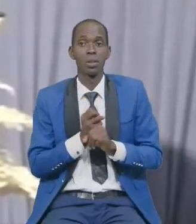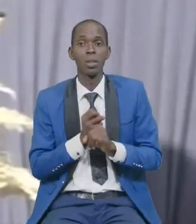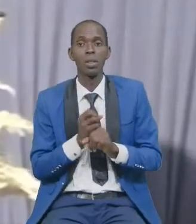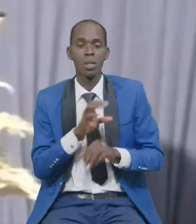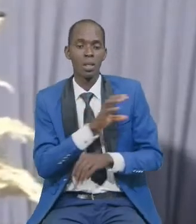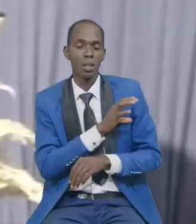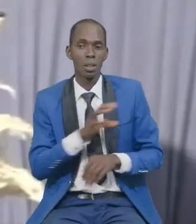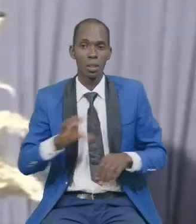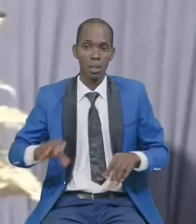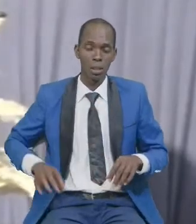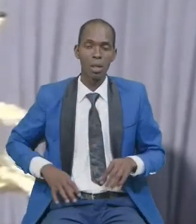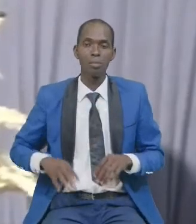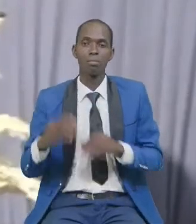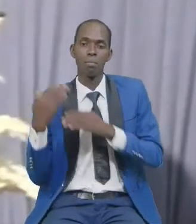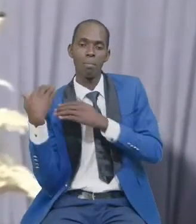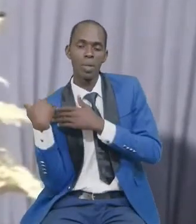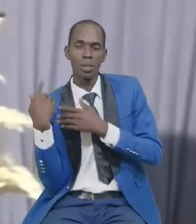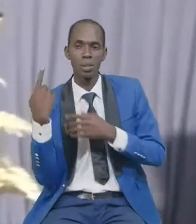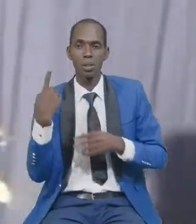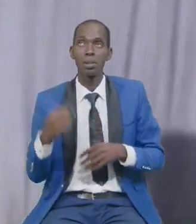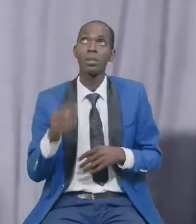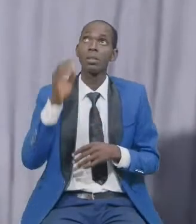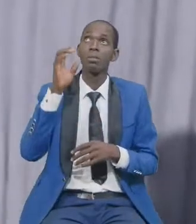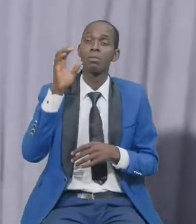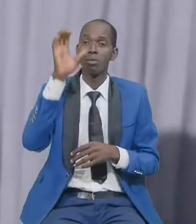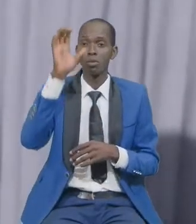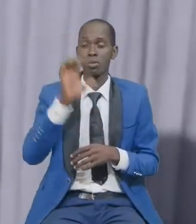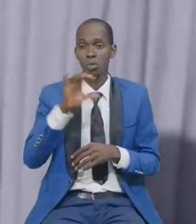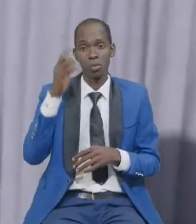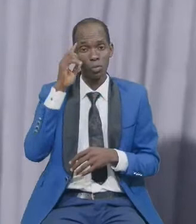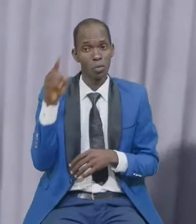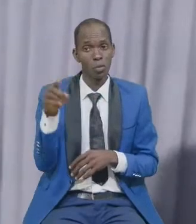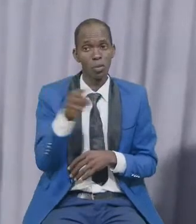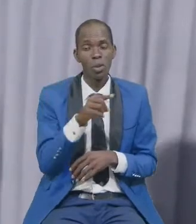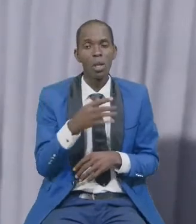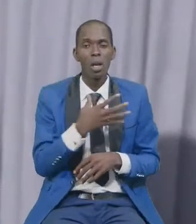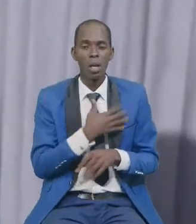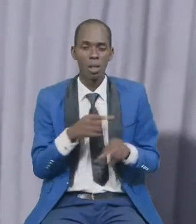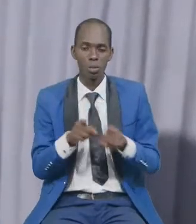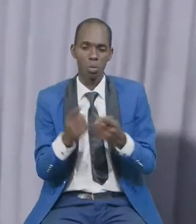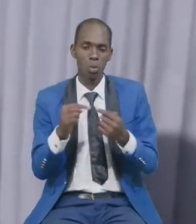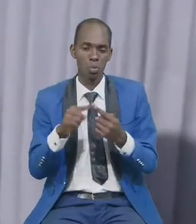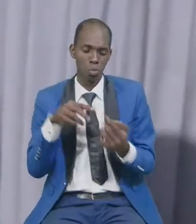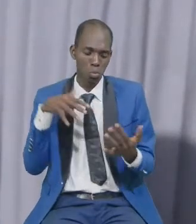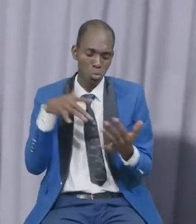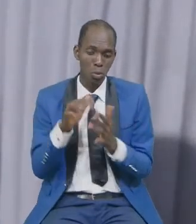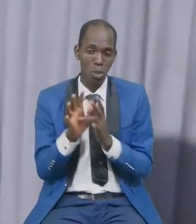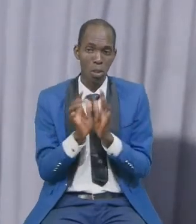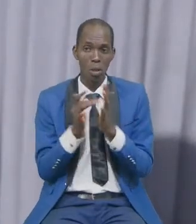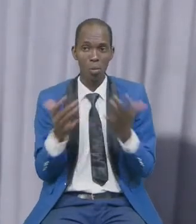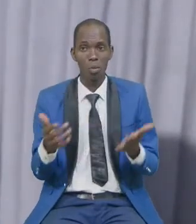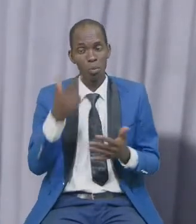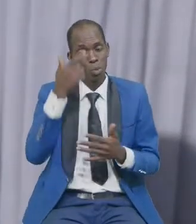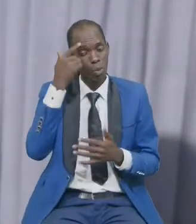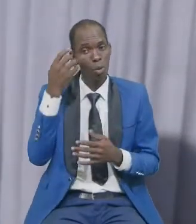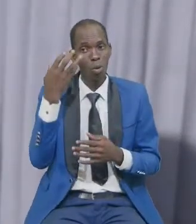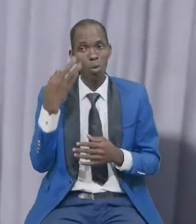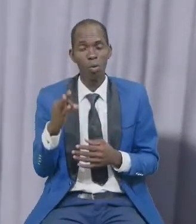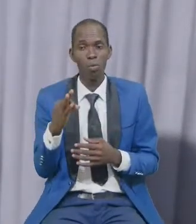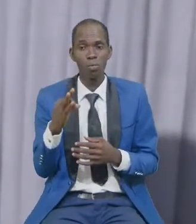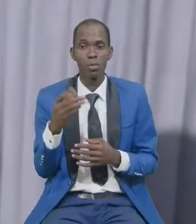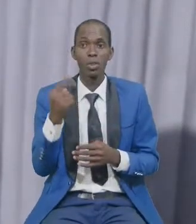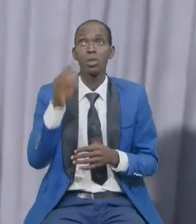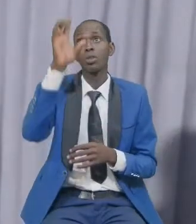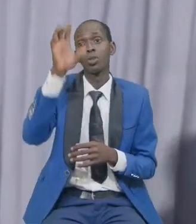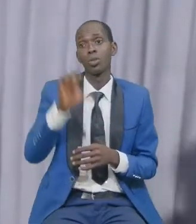Christ bearing the cross for you. As we come to look at the scriptures, the cross on which Jesus